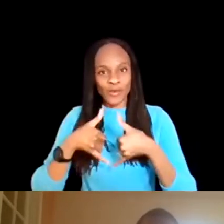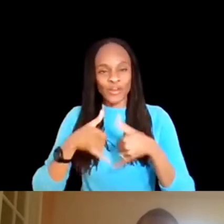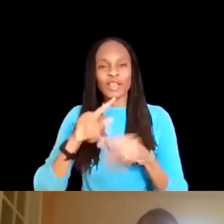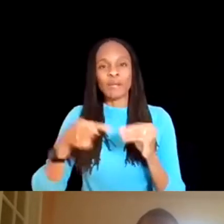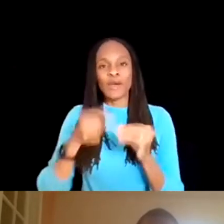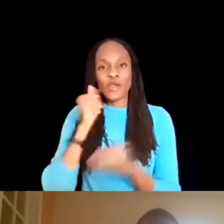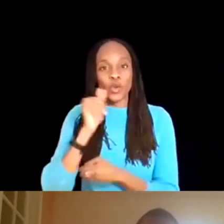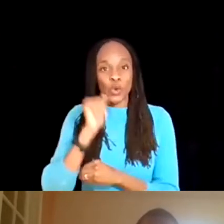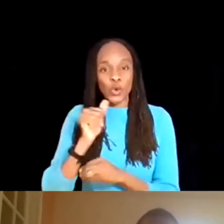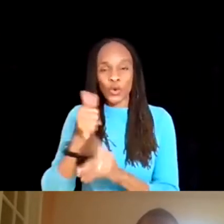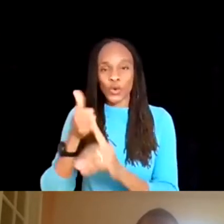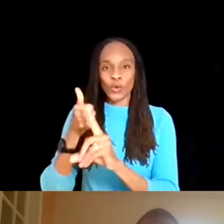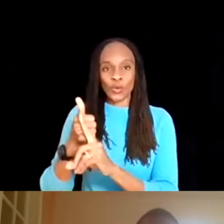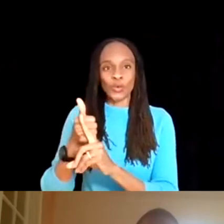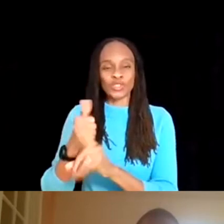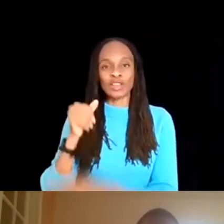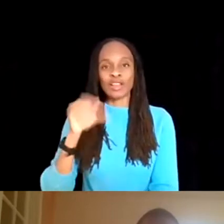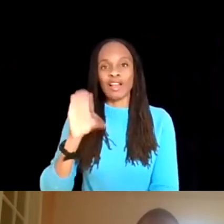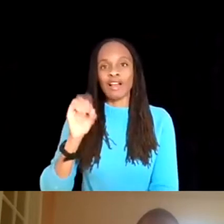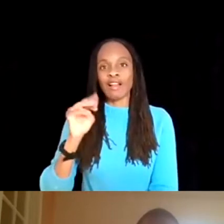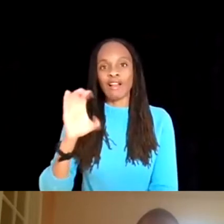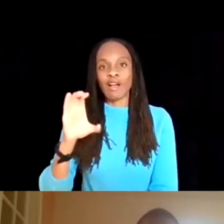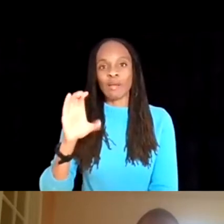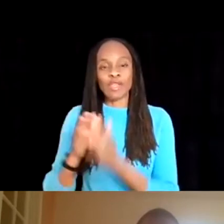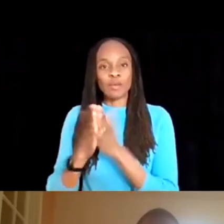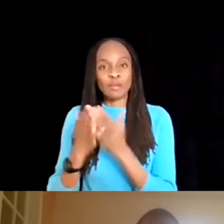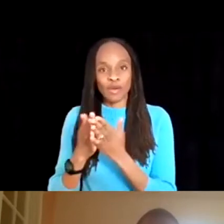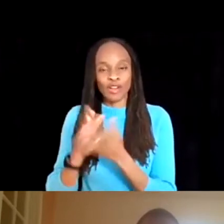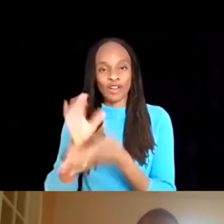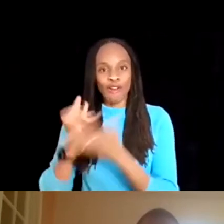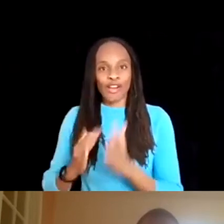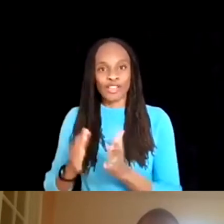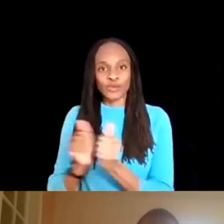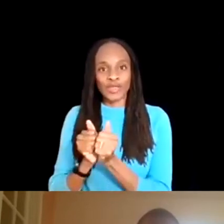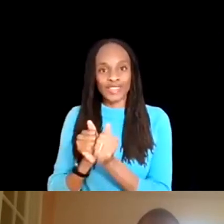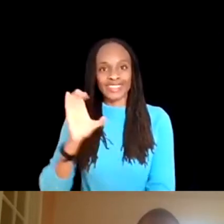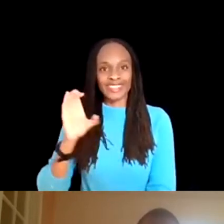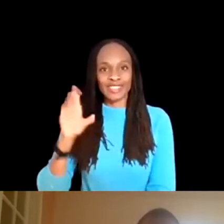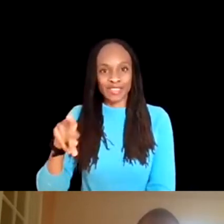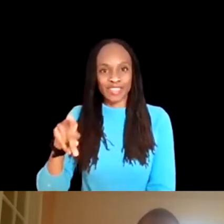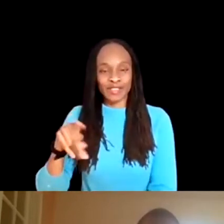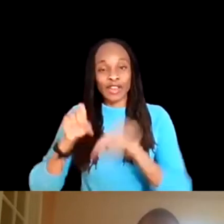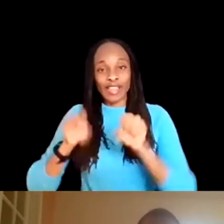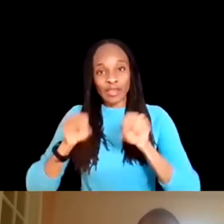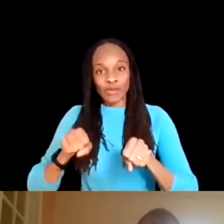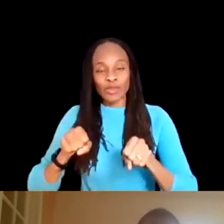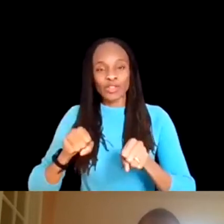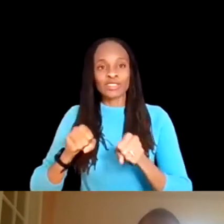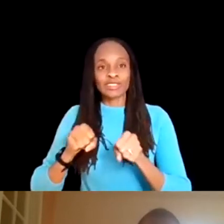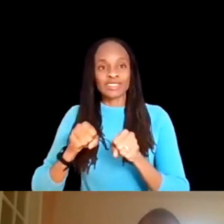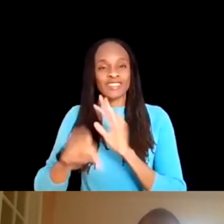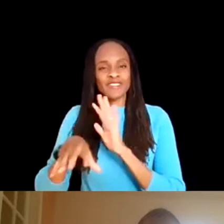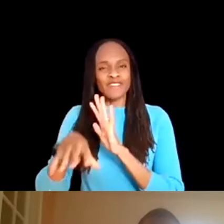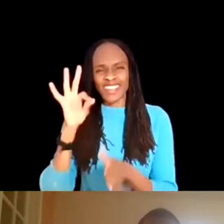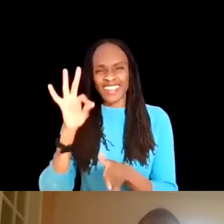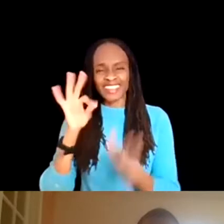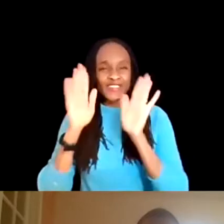a comic book artist who's got a cerebral palsy. And we were able to cast or find a